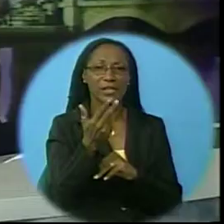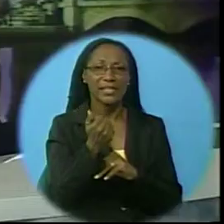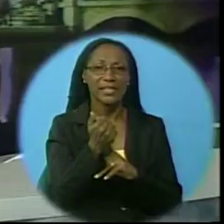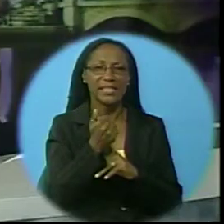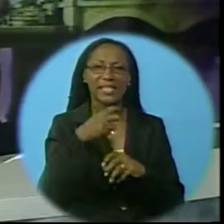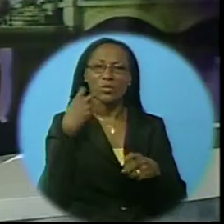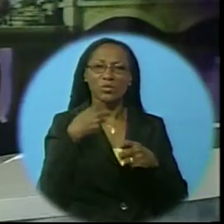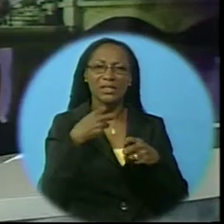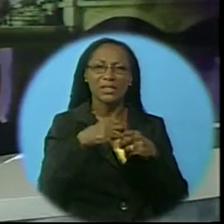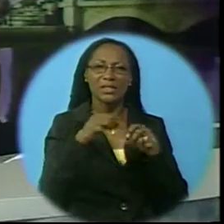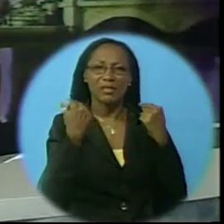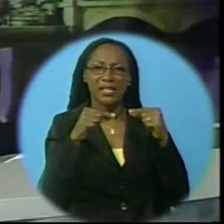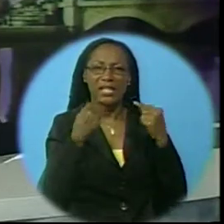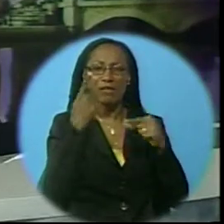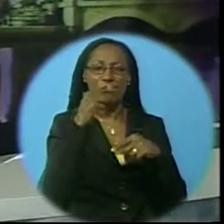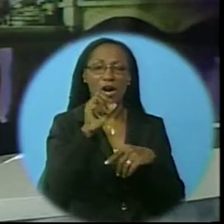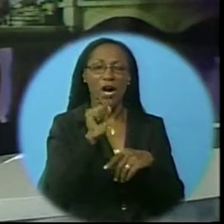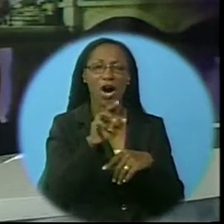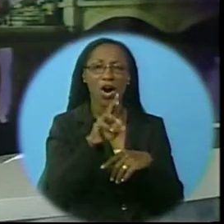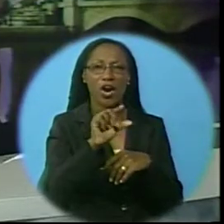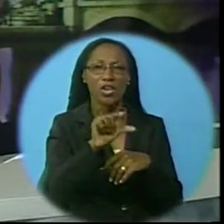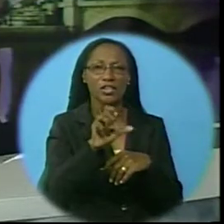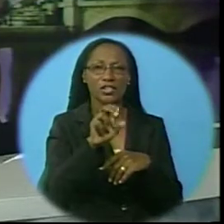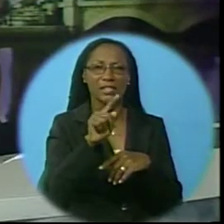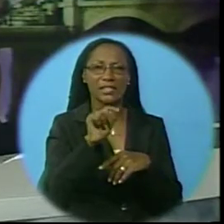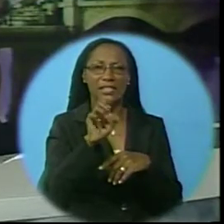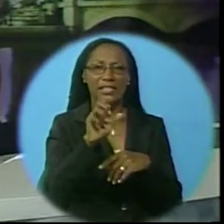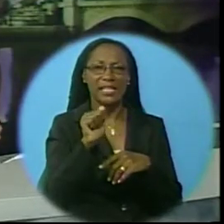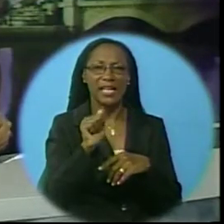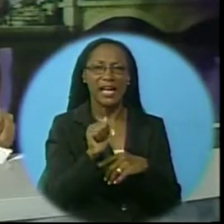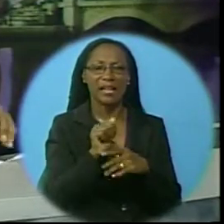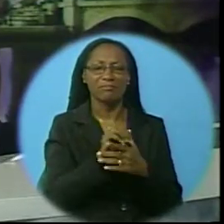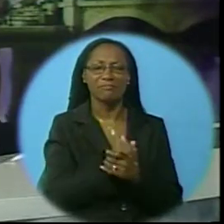for Argentina, who are making their debut at the AFNA Championships.